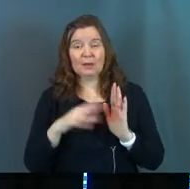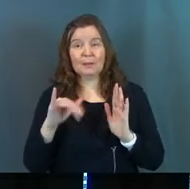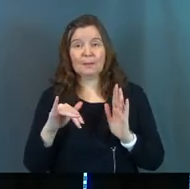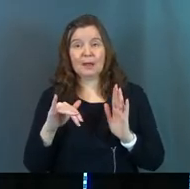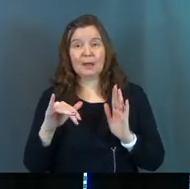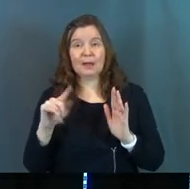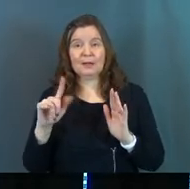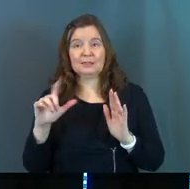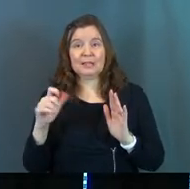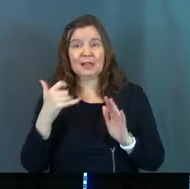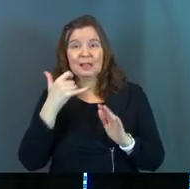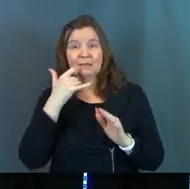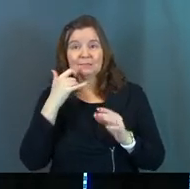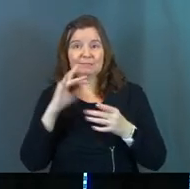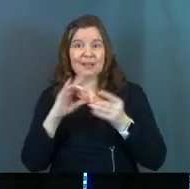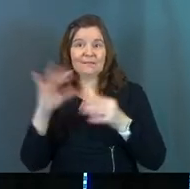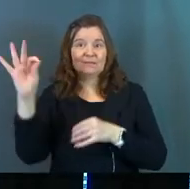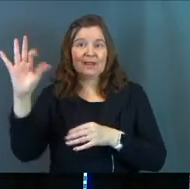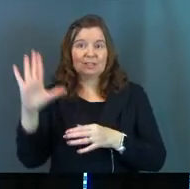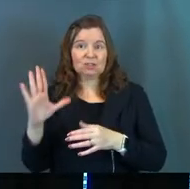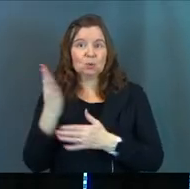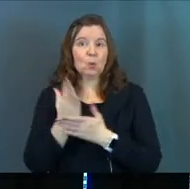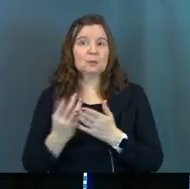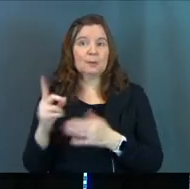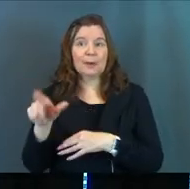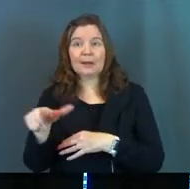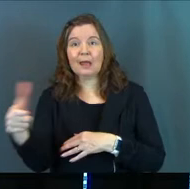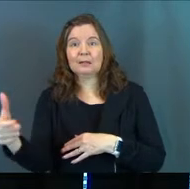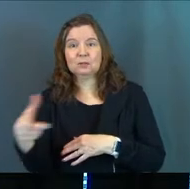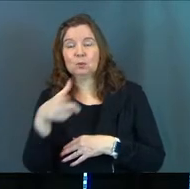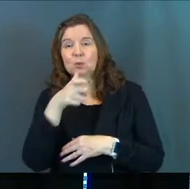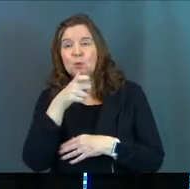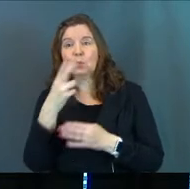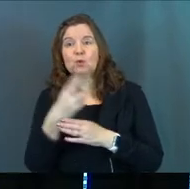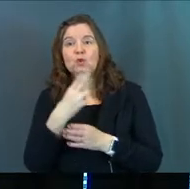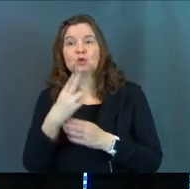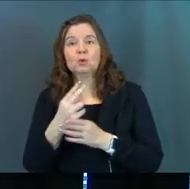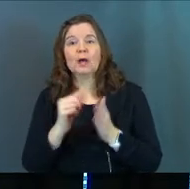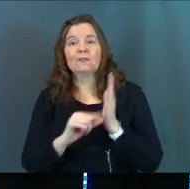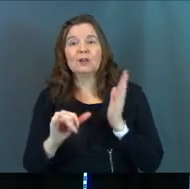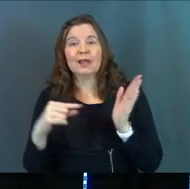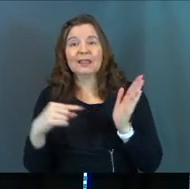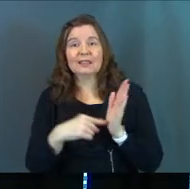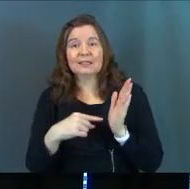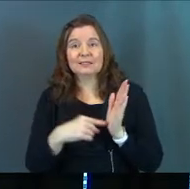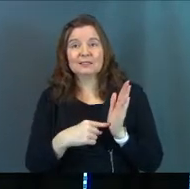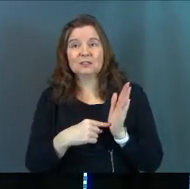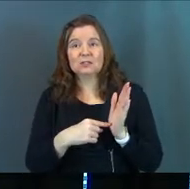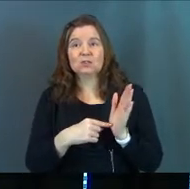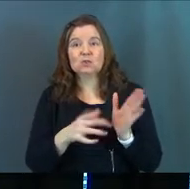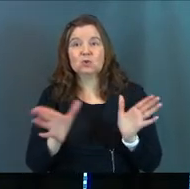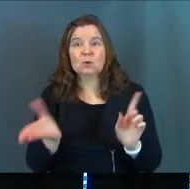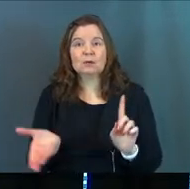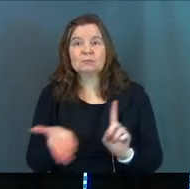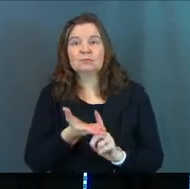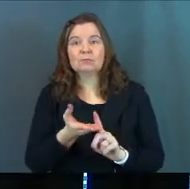by a televangelist or somebody else who was using a verse like this to